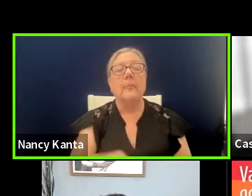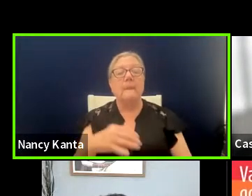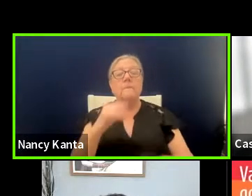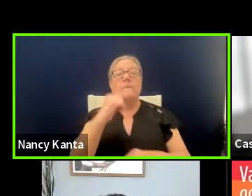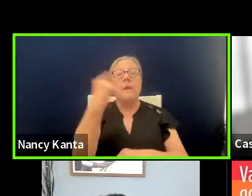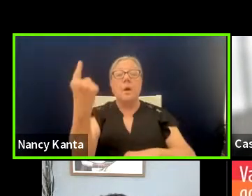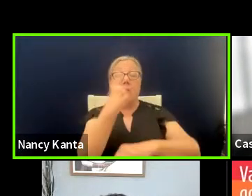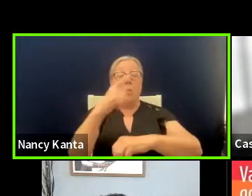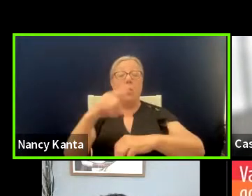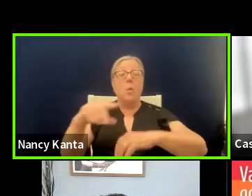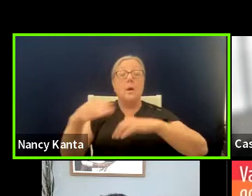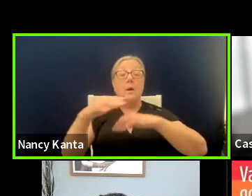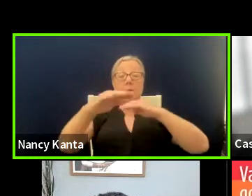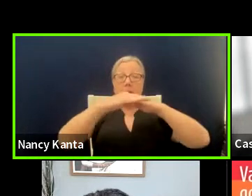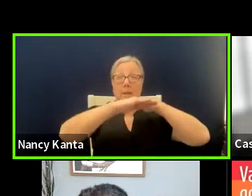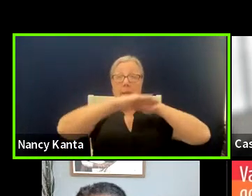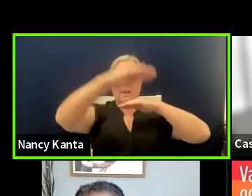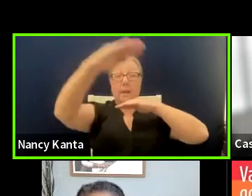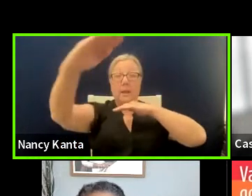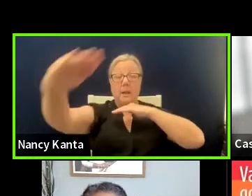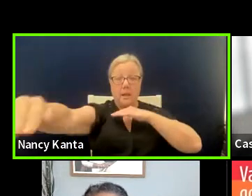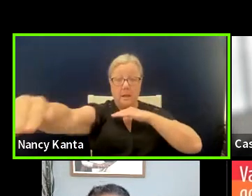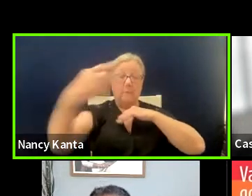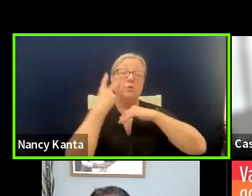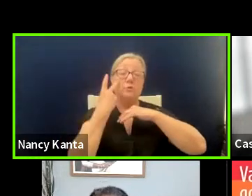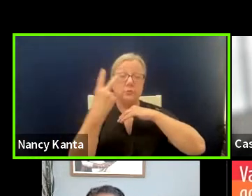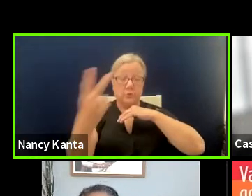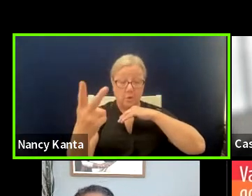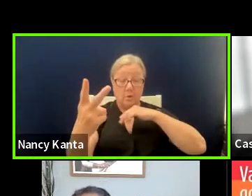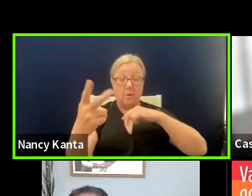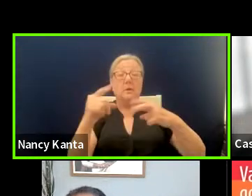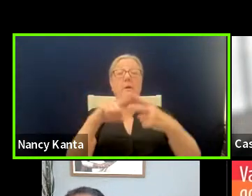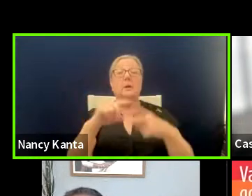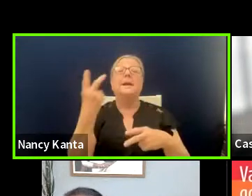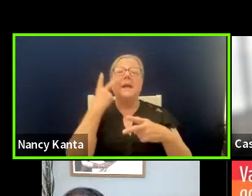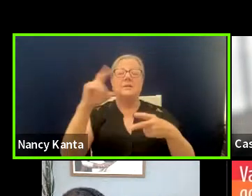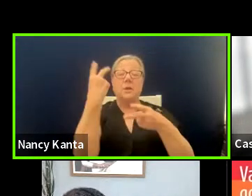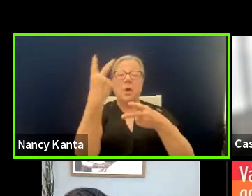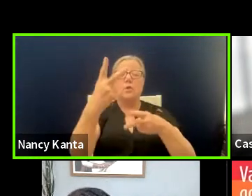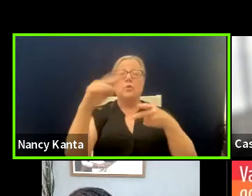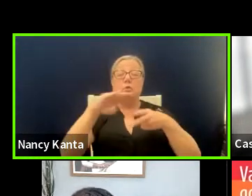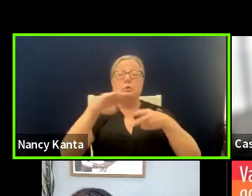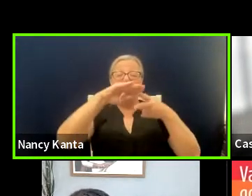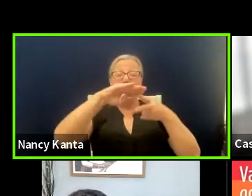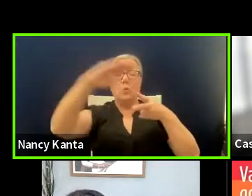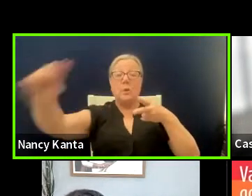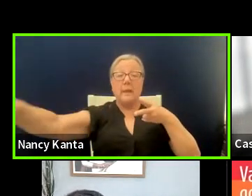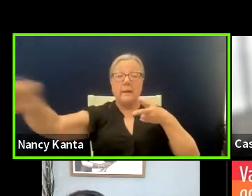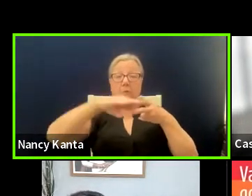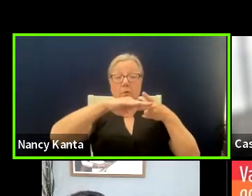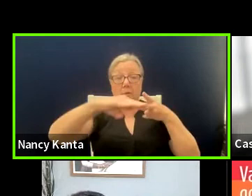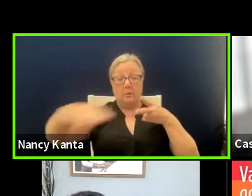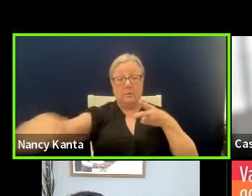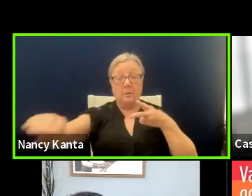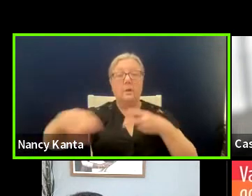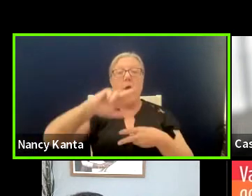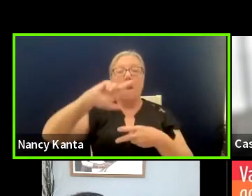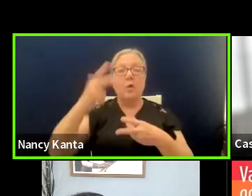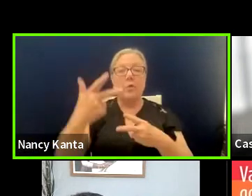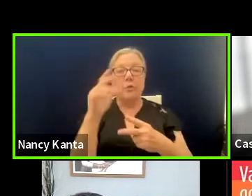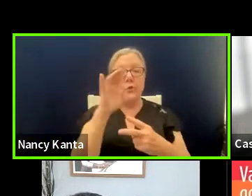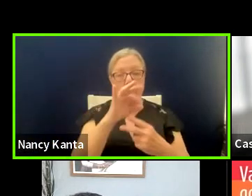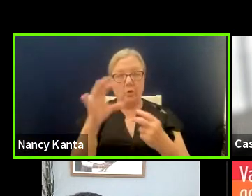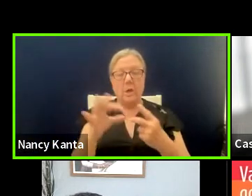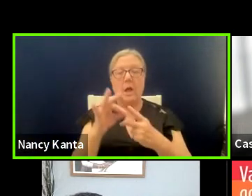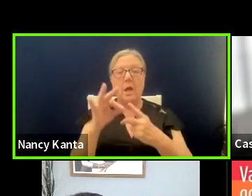a couple options that you saw in there, and then the double level bridge. And the third option being the movable